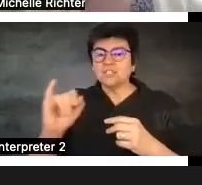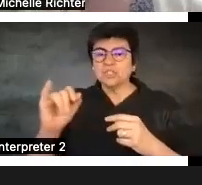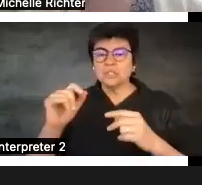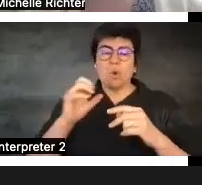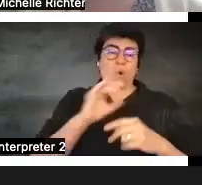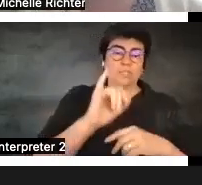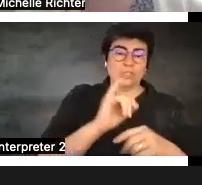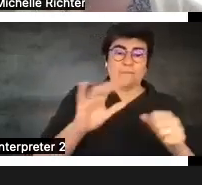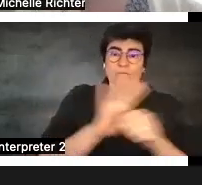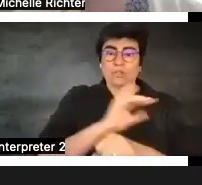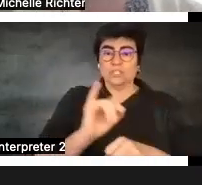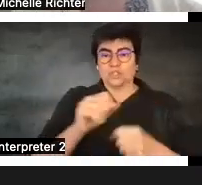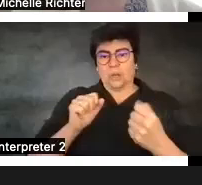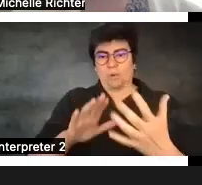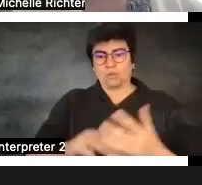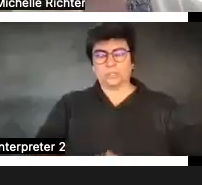insured, fully insured approach.